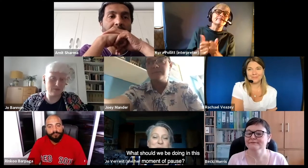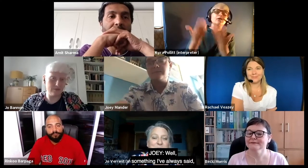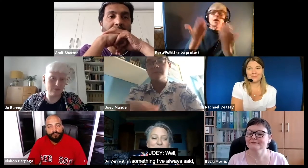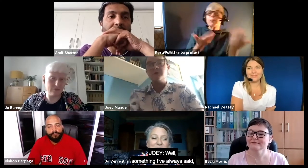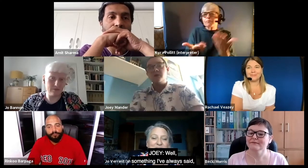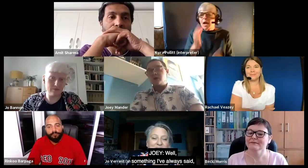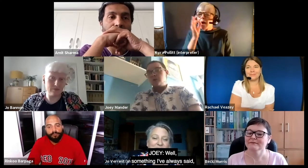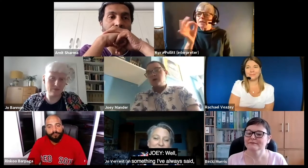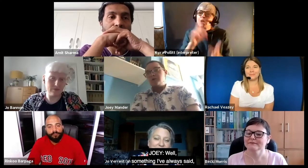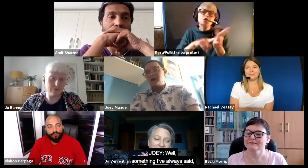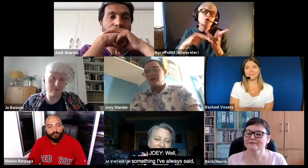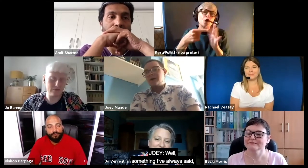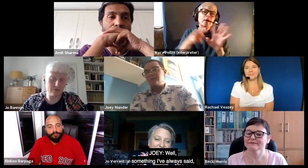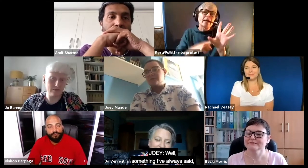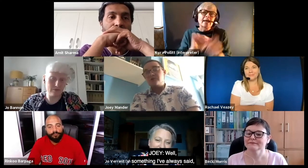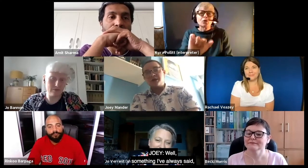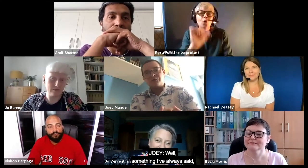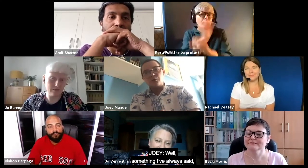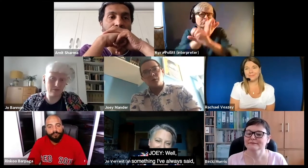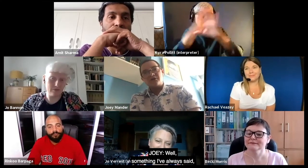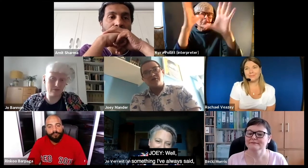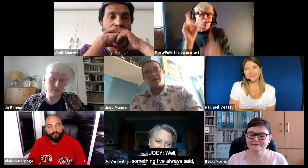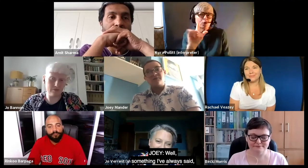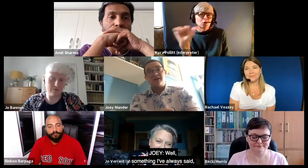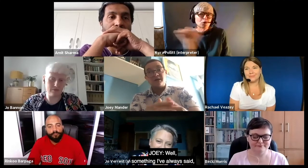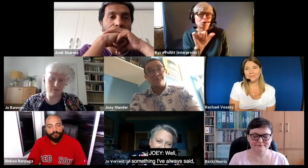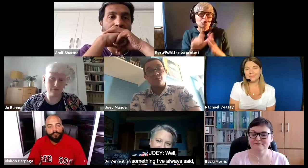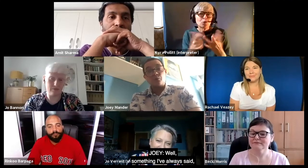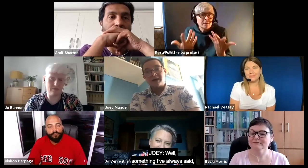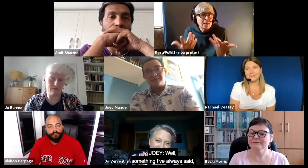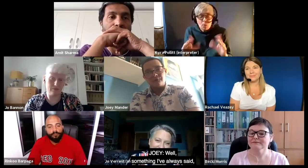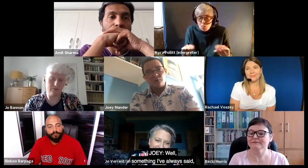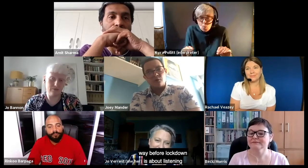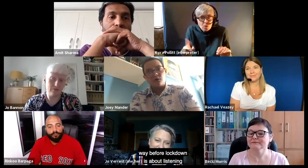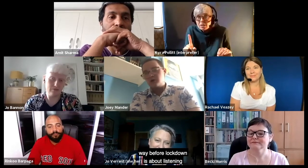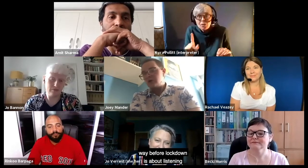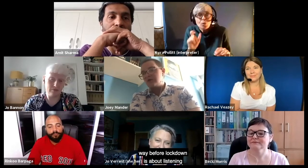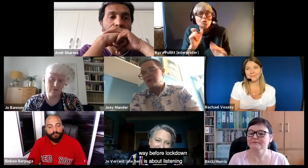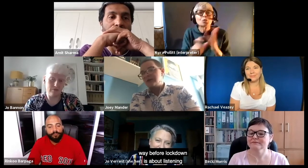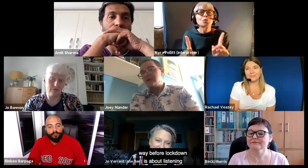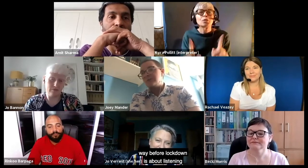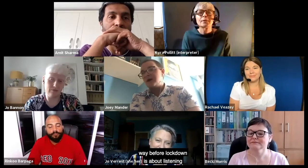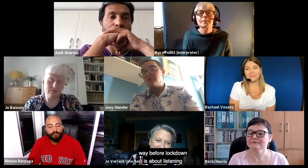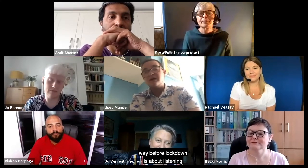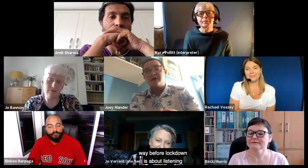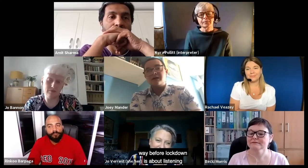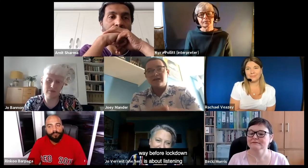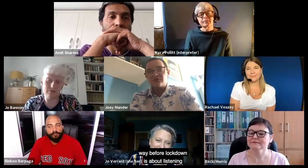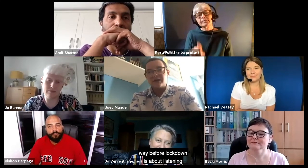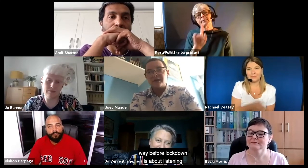pause? Well, something I've always said way before lockdown is